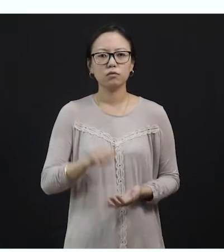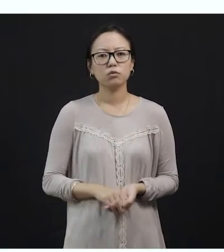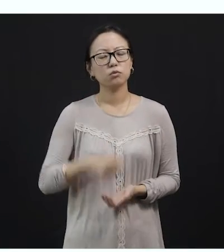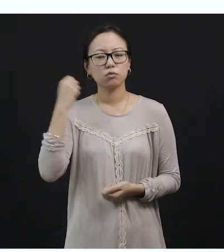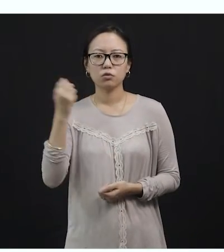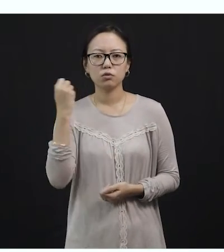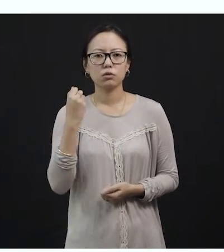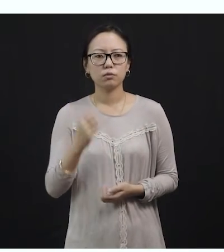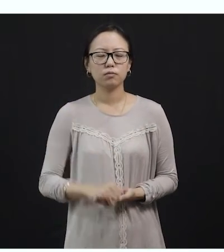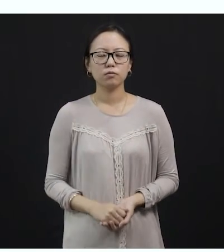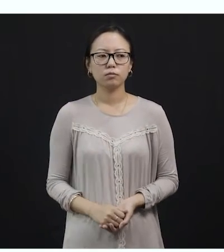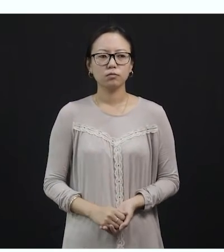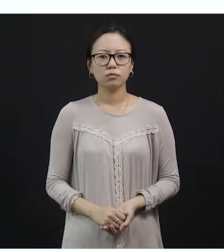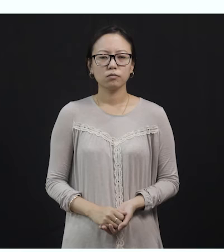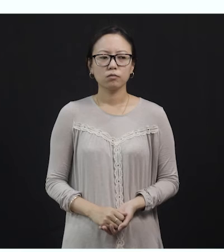children? Now,